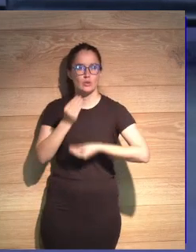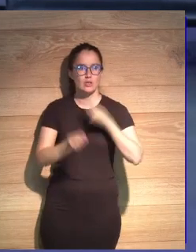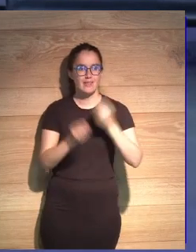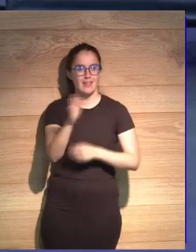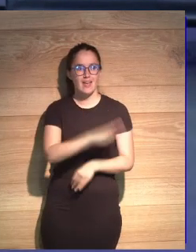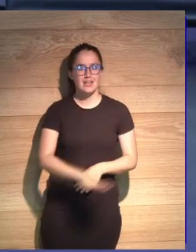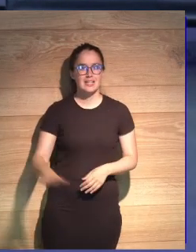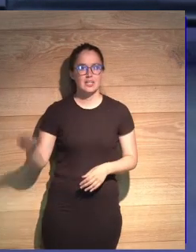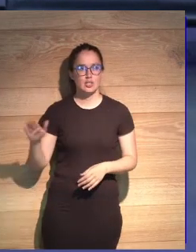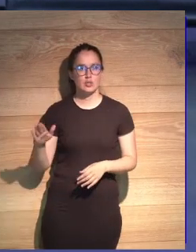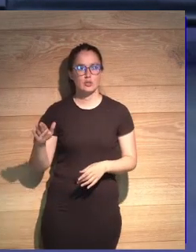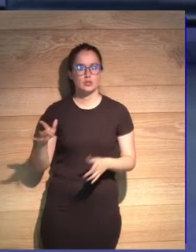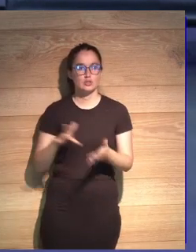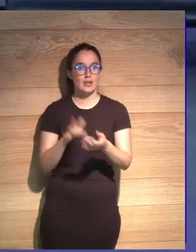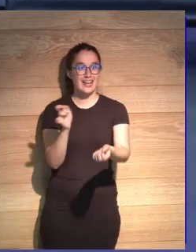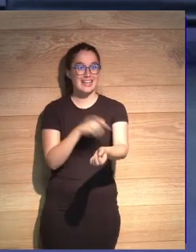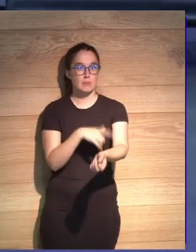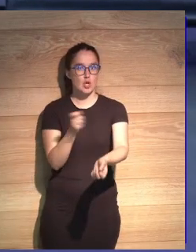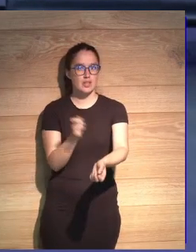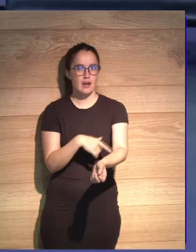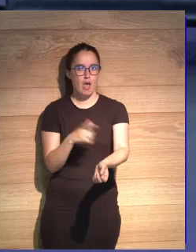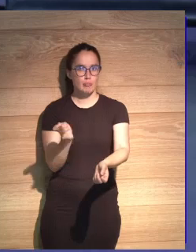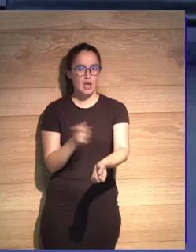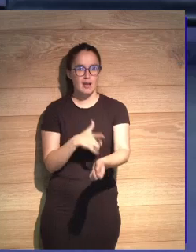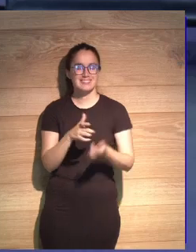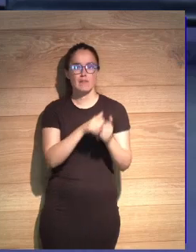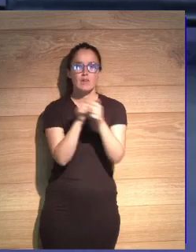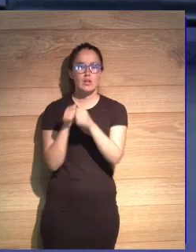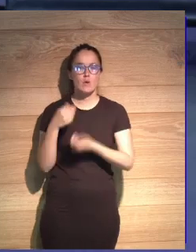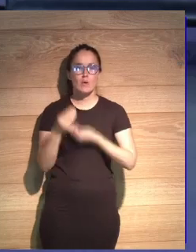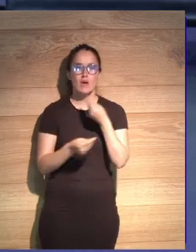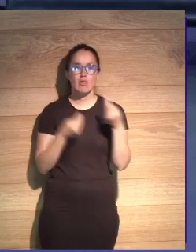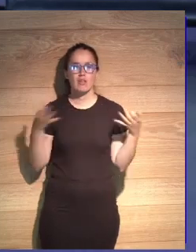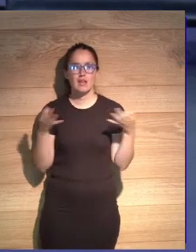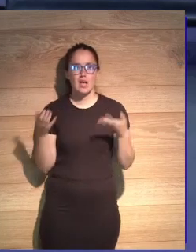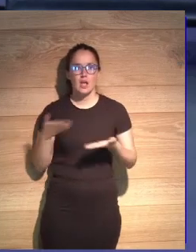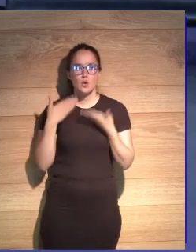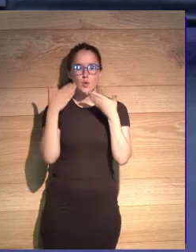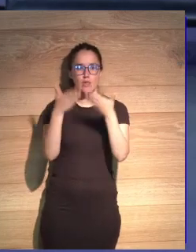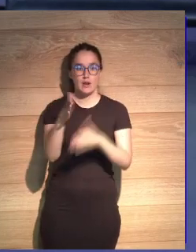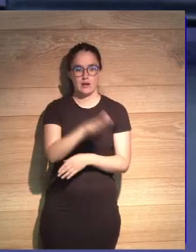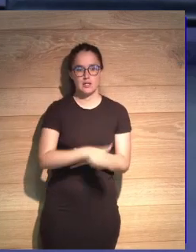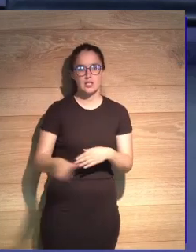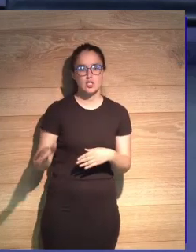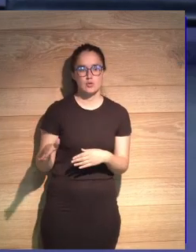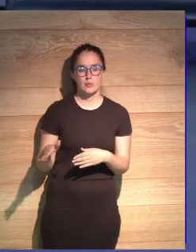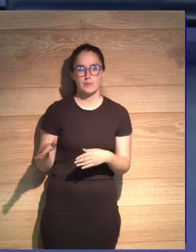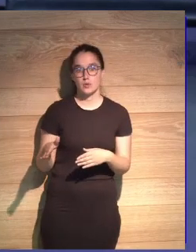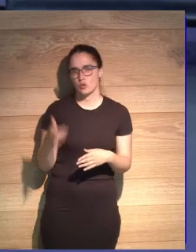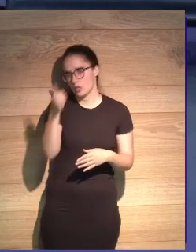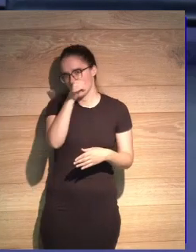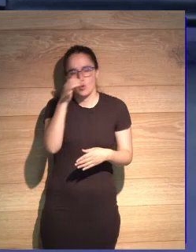we use with children under chemotherapy, and this video game